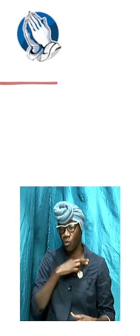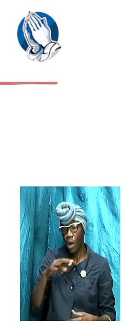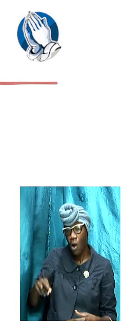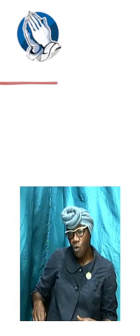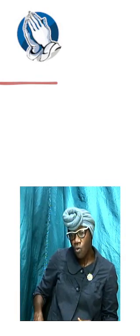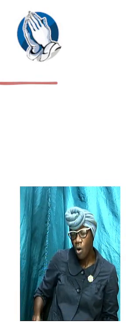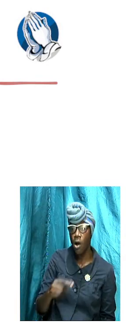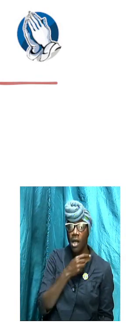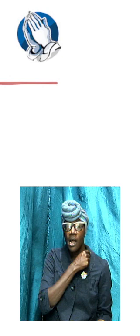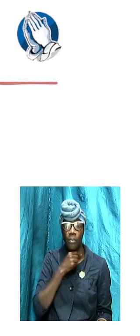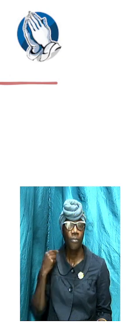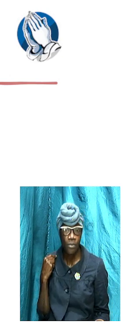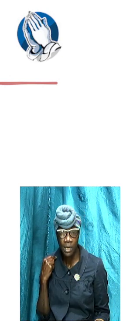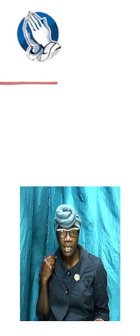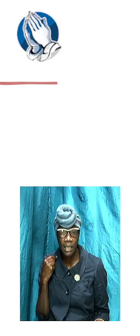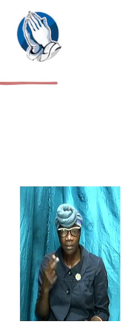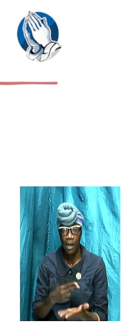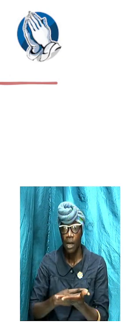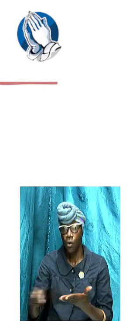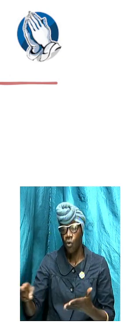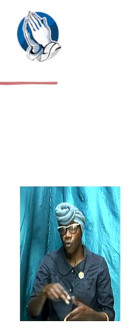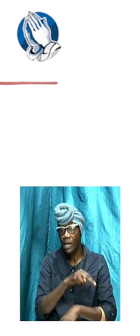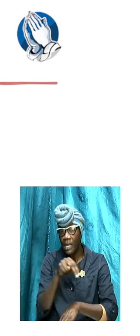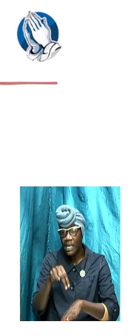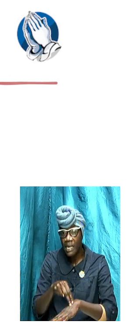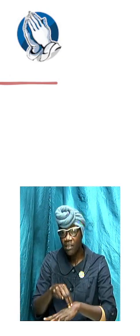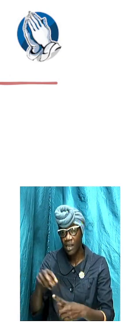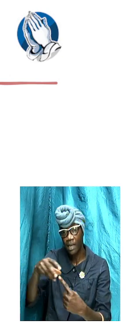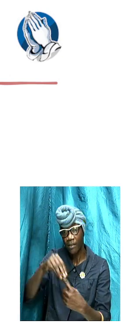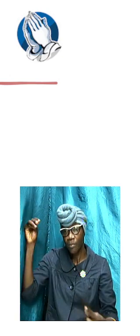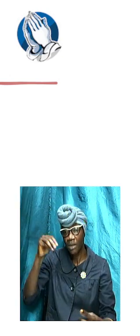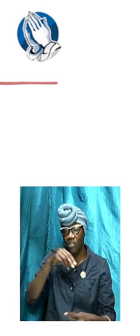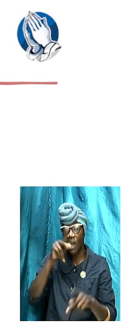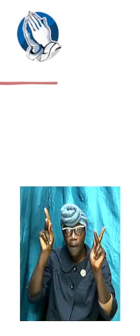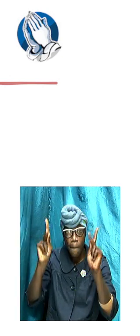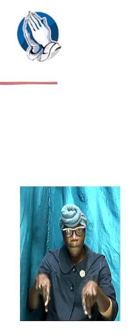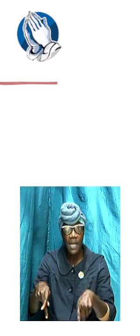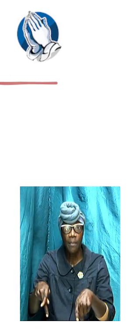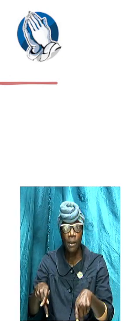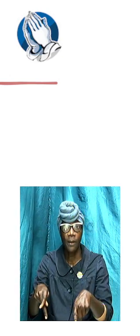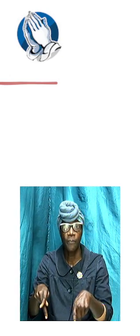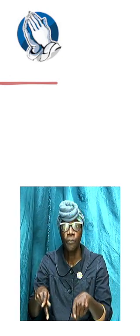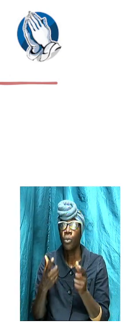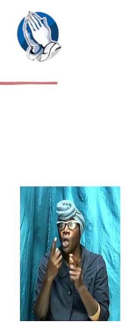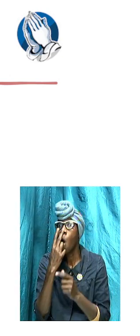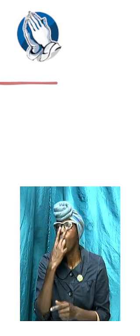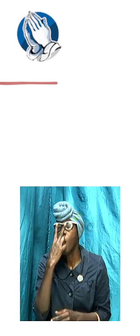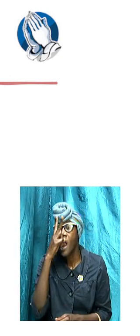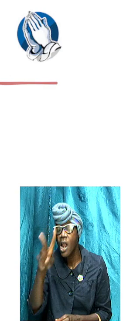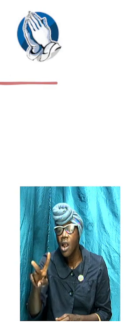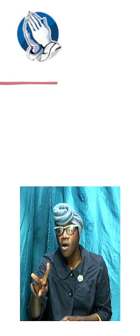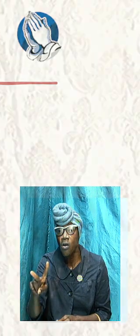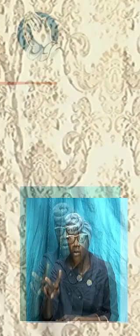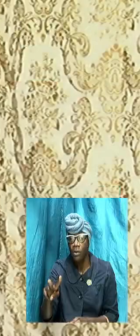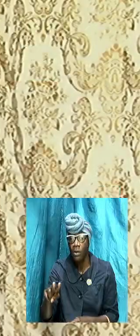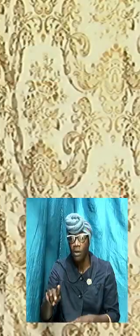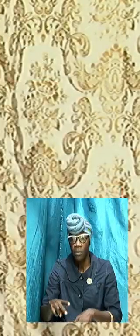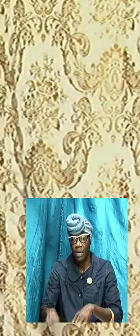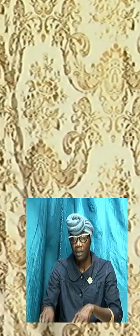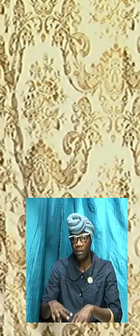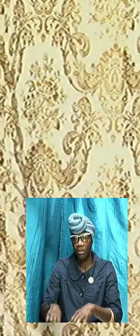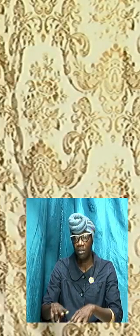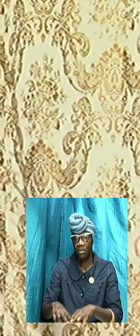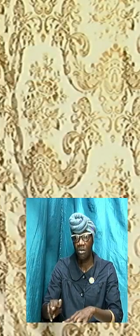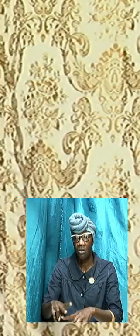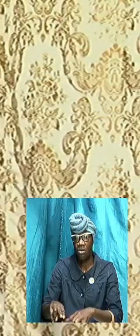Peter. We are a holy nation. We are a peculiar people. Amen. We look at the fact that we are the salt of the earth. Amen.